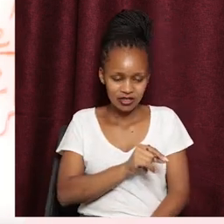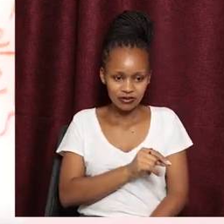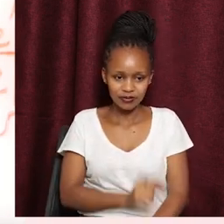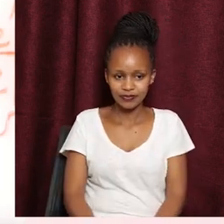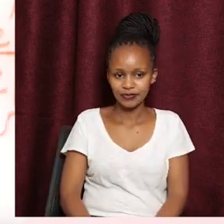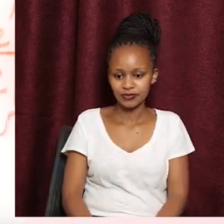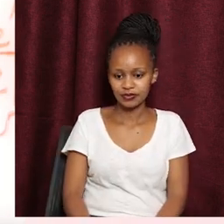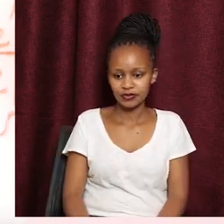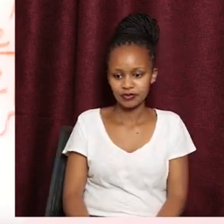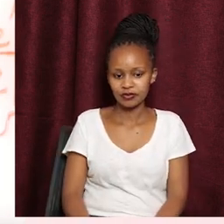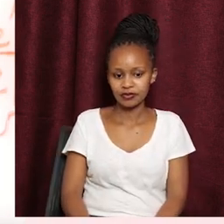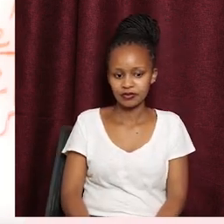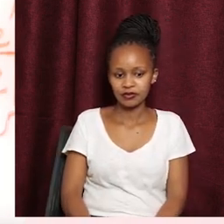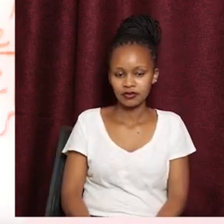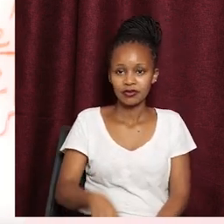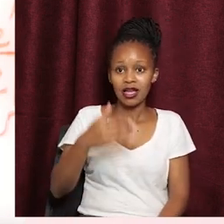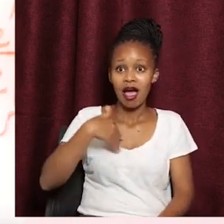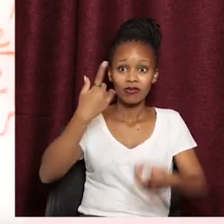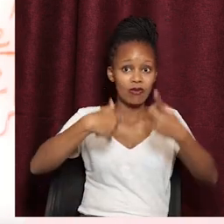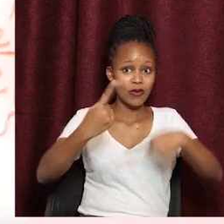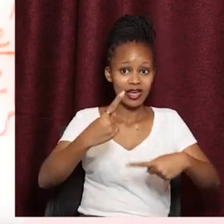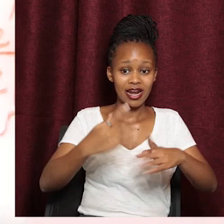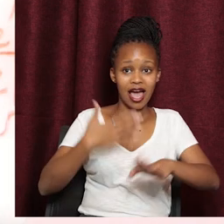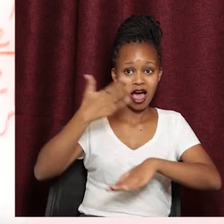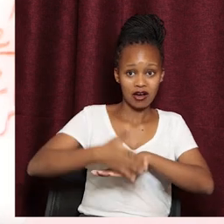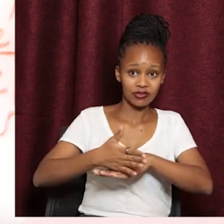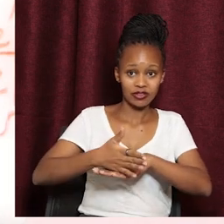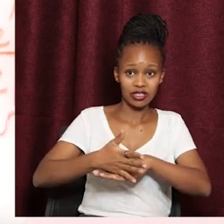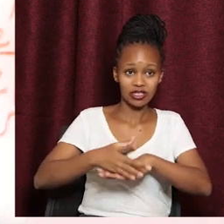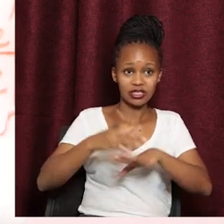There is victory after a seeming defeat.